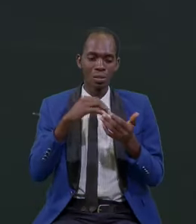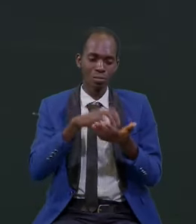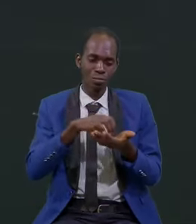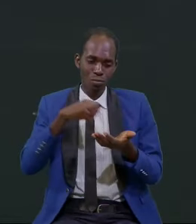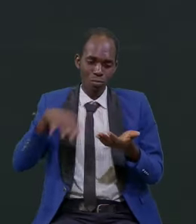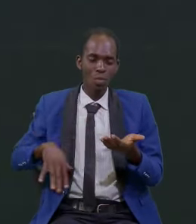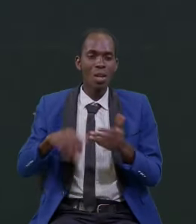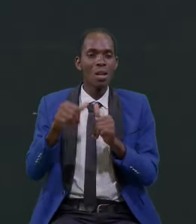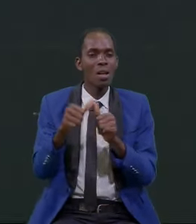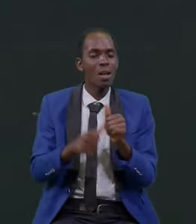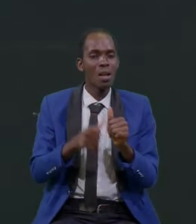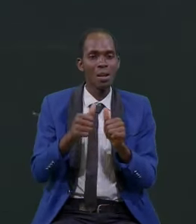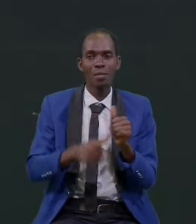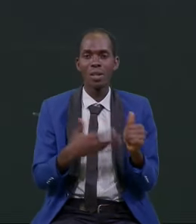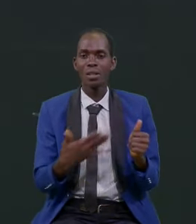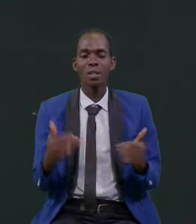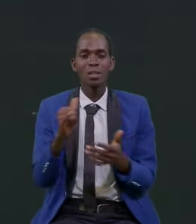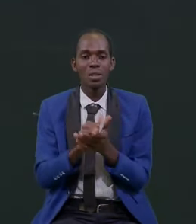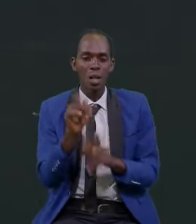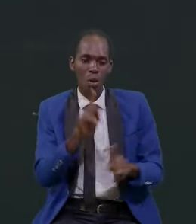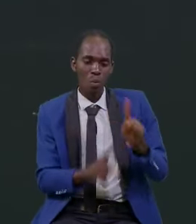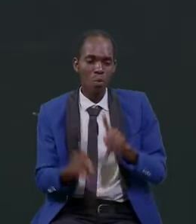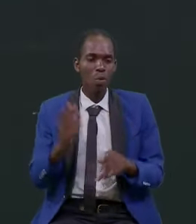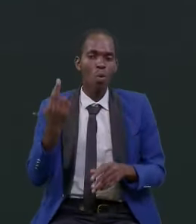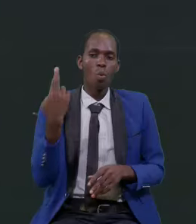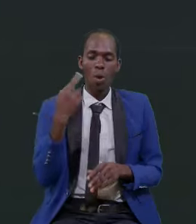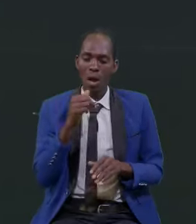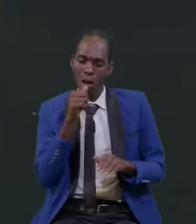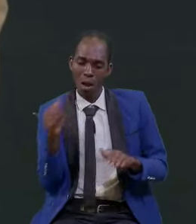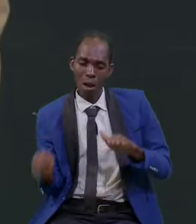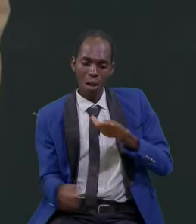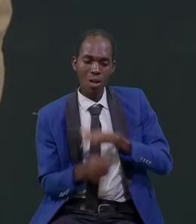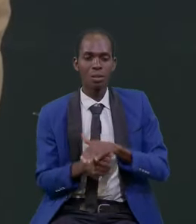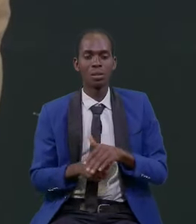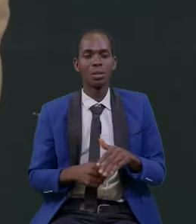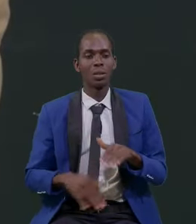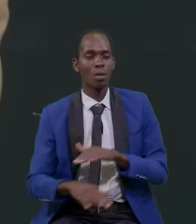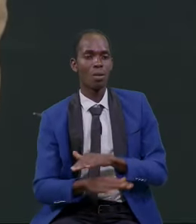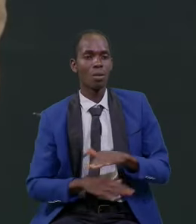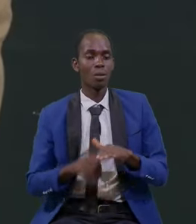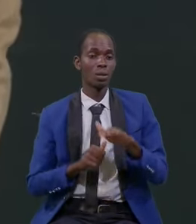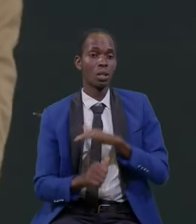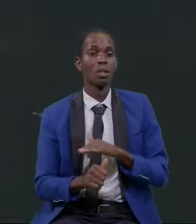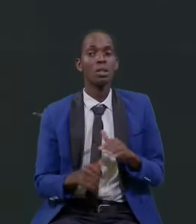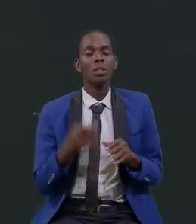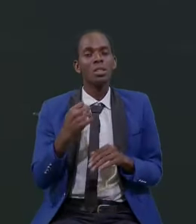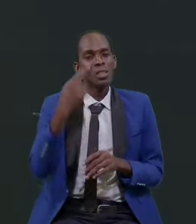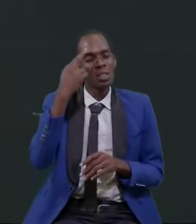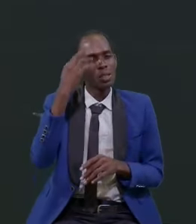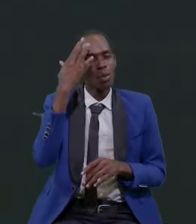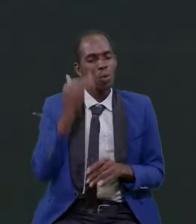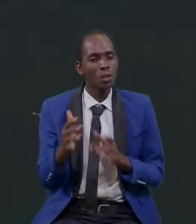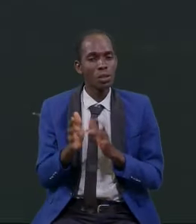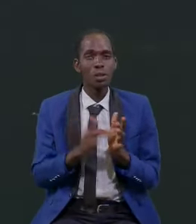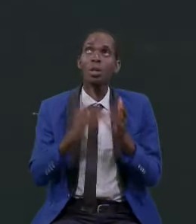sin that people were sweeping under the carpet. The reason Jesus gave himself as